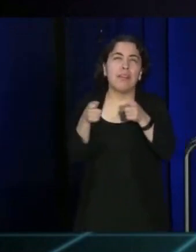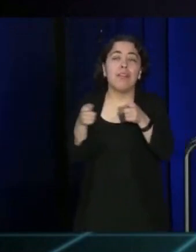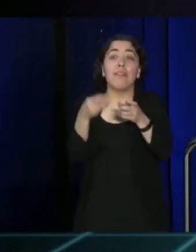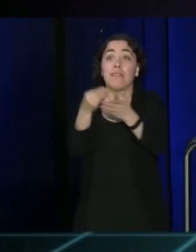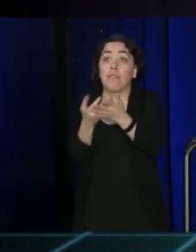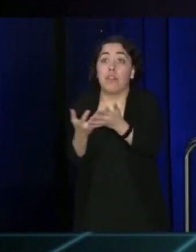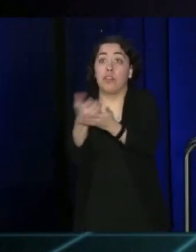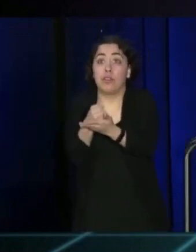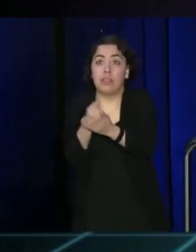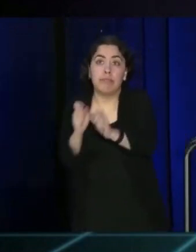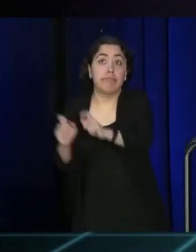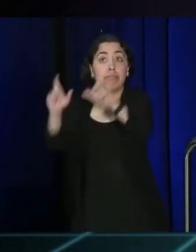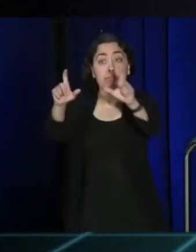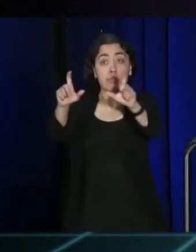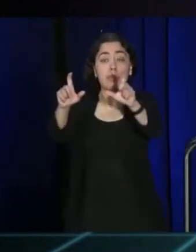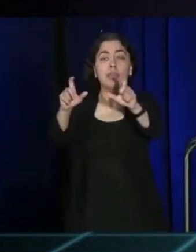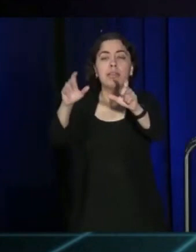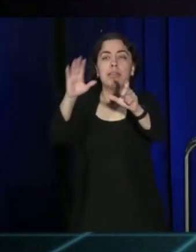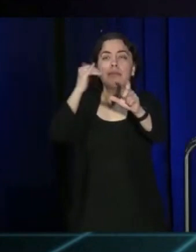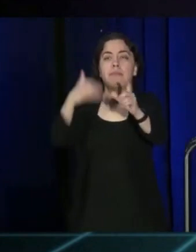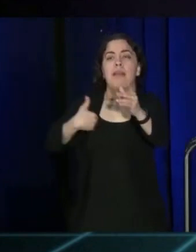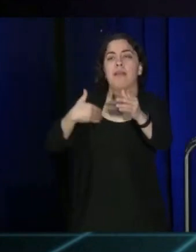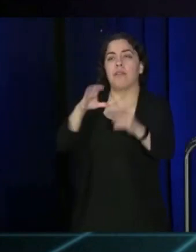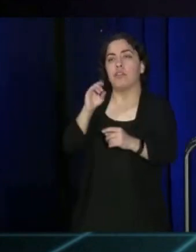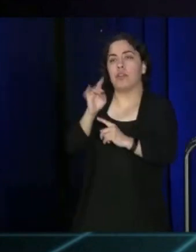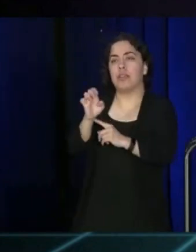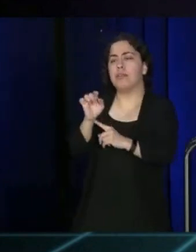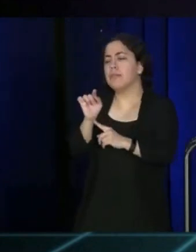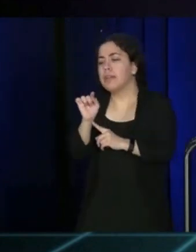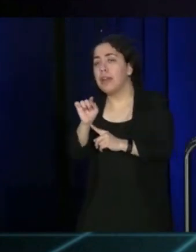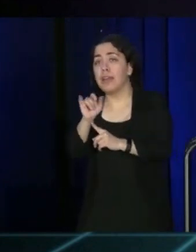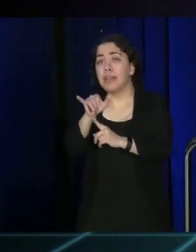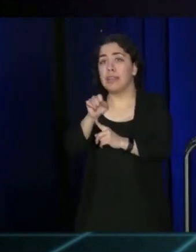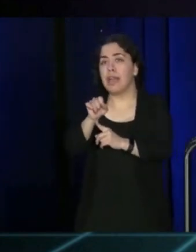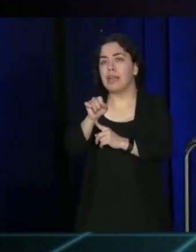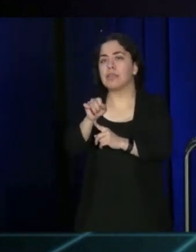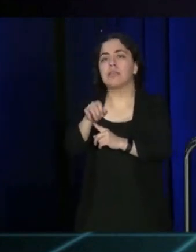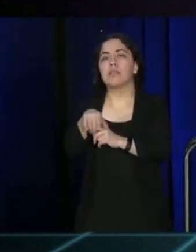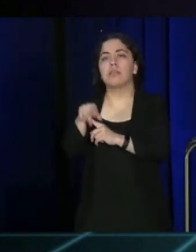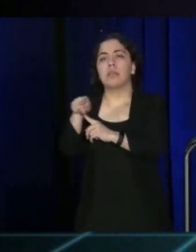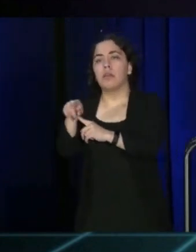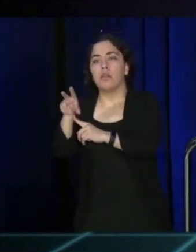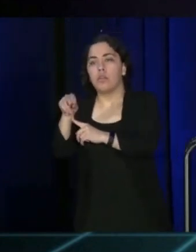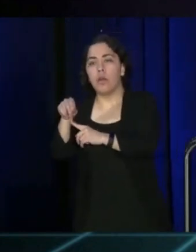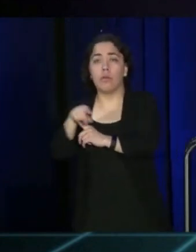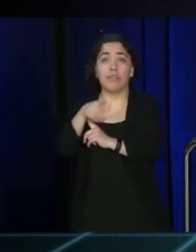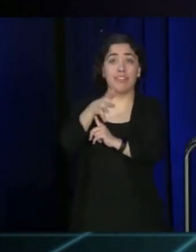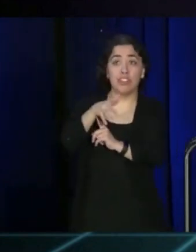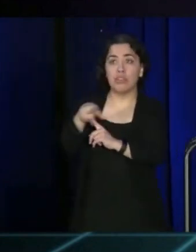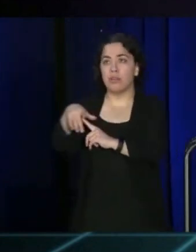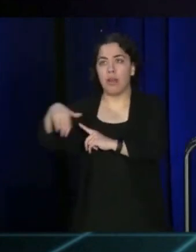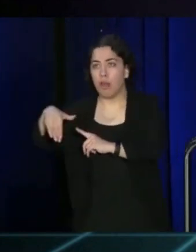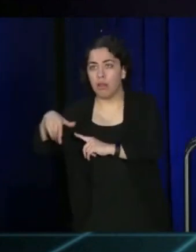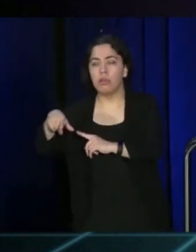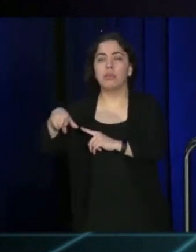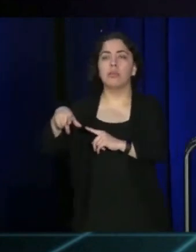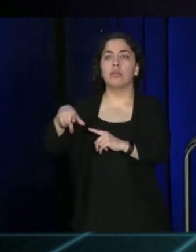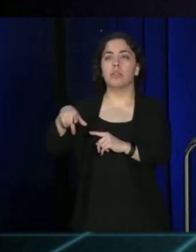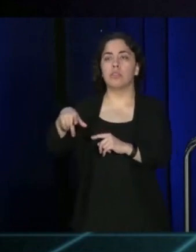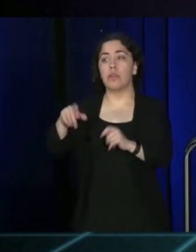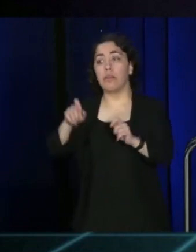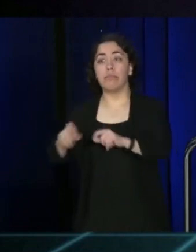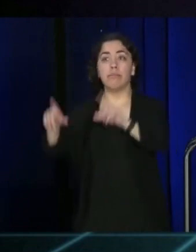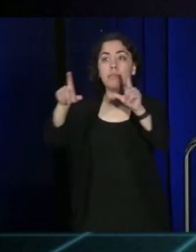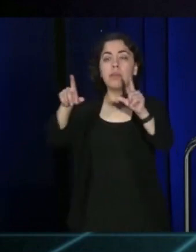banner is they have a cookie. When you say, no, I'm not going to, or I already did, or whatever, they'll update this cookie. And so you can literally just add